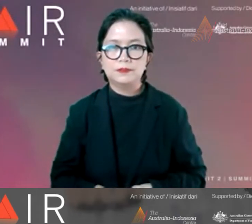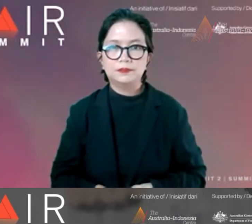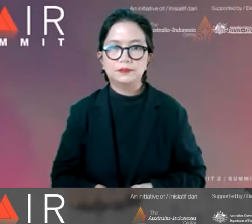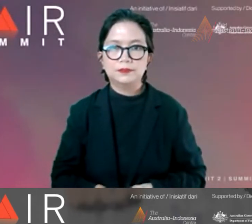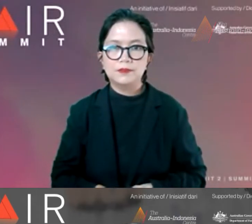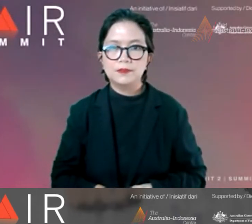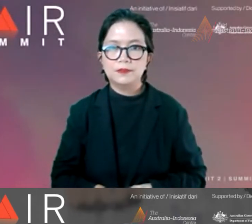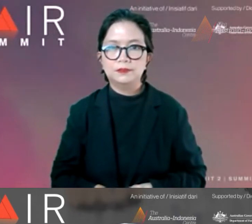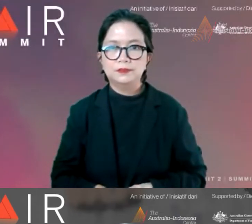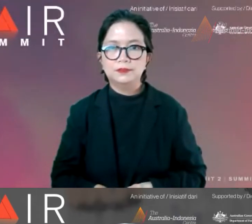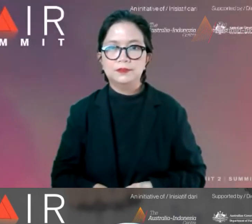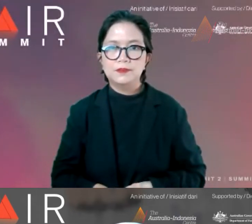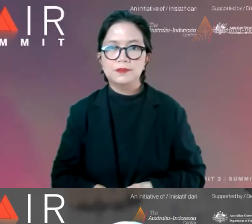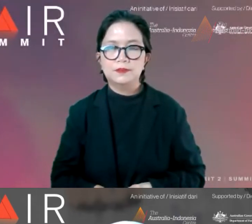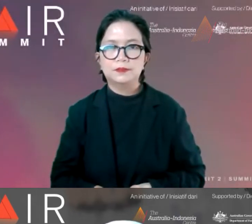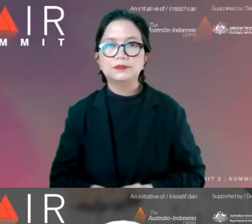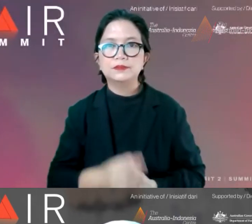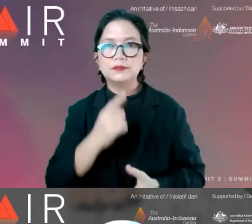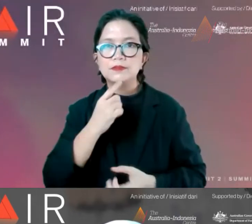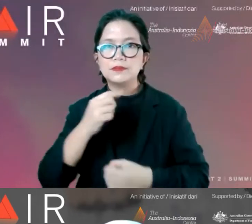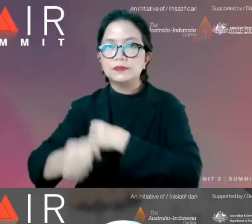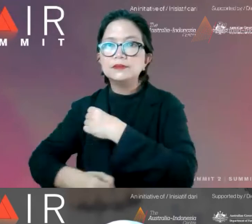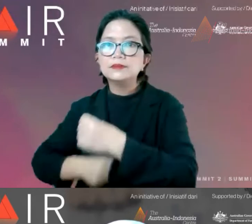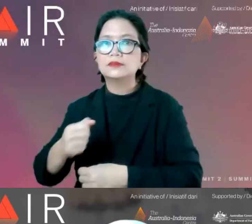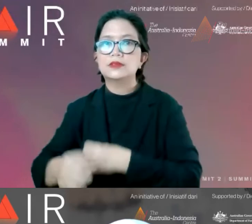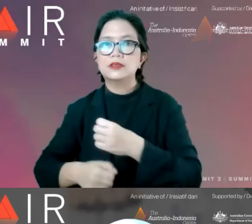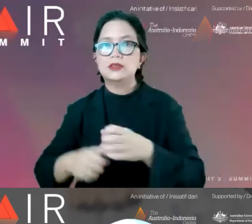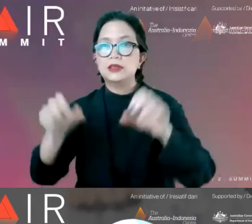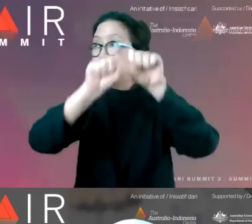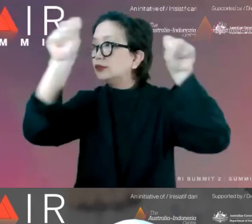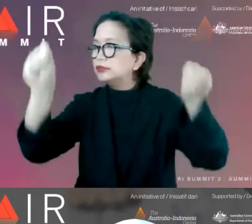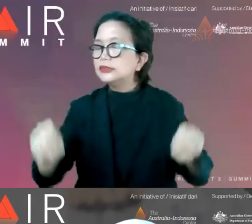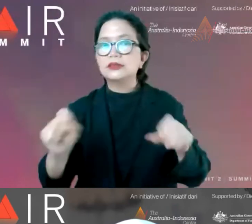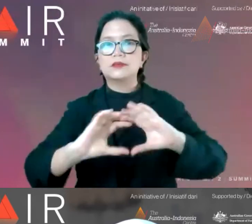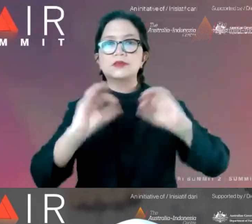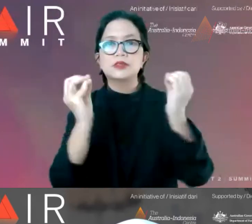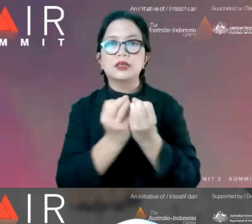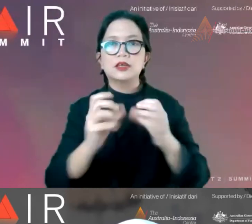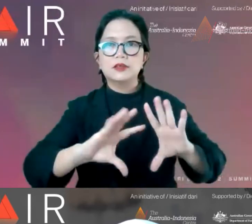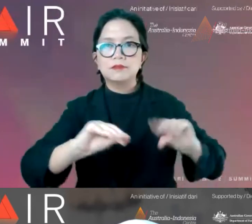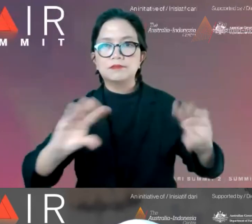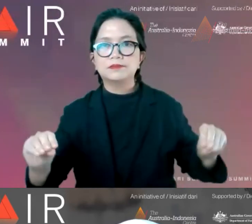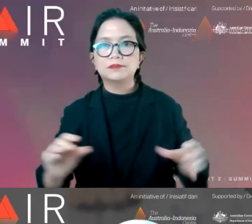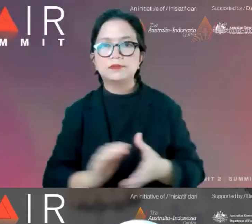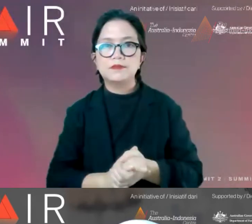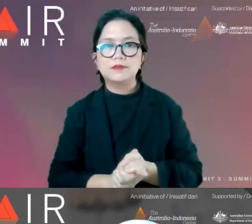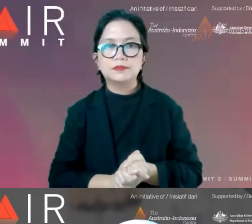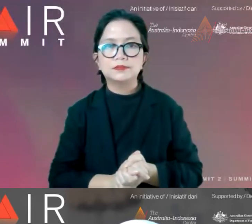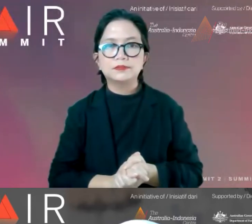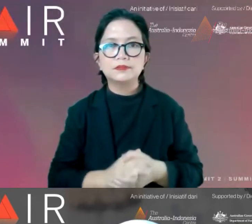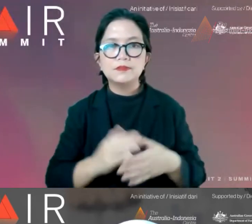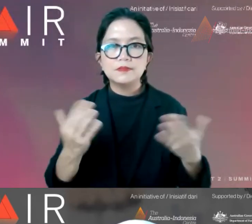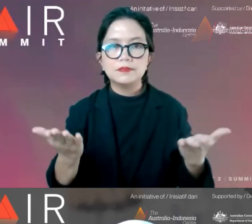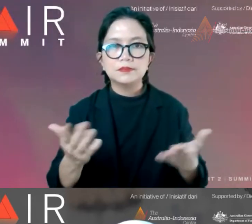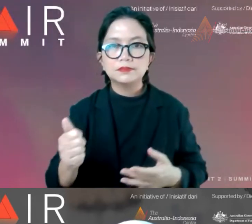specifically unions in the healthcare system. So if one of the researchers could perhaps have a look at that. While I go, though, to